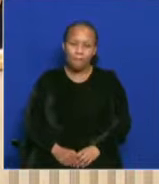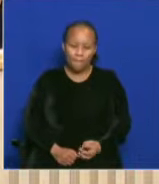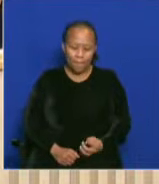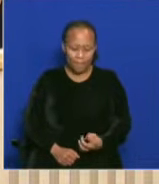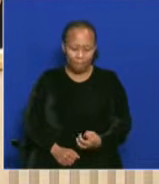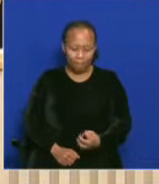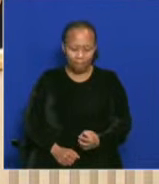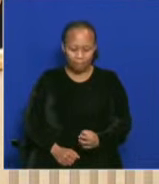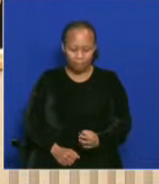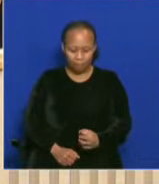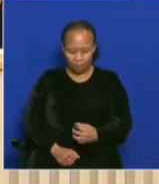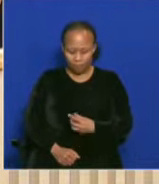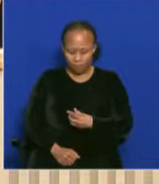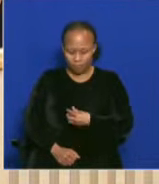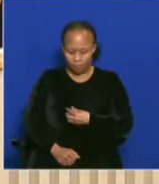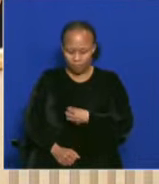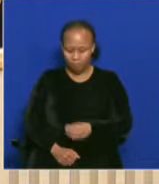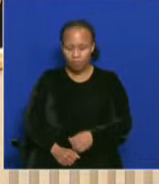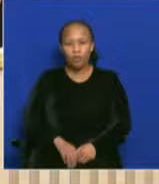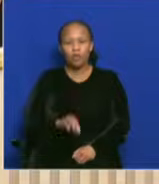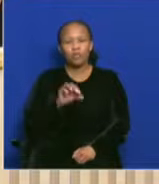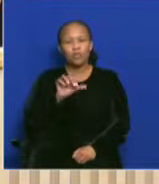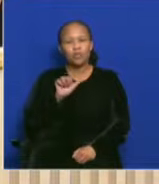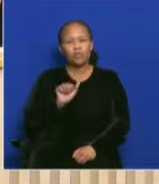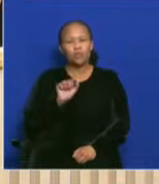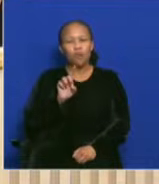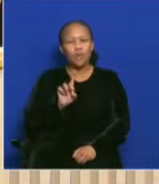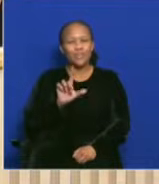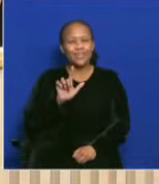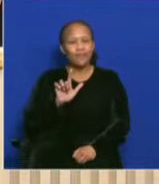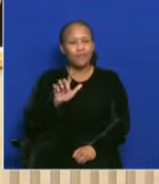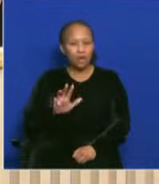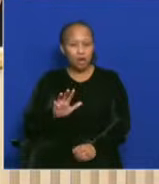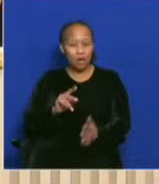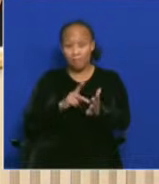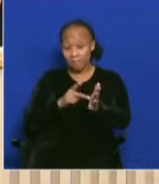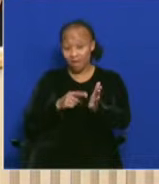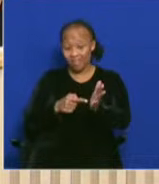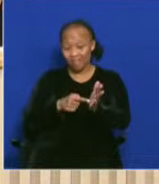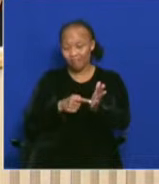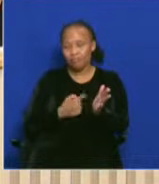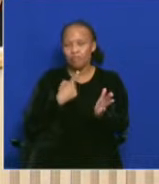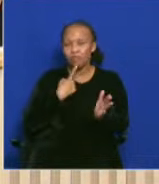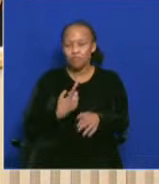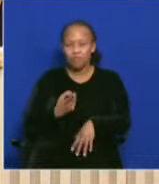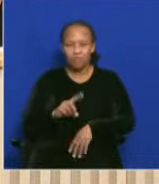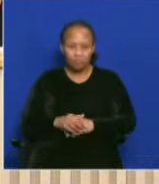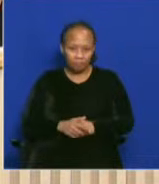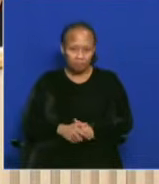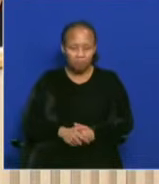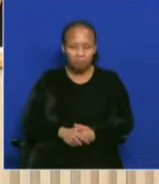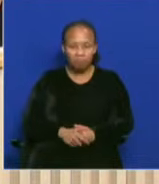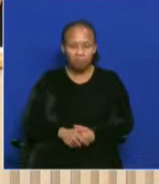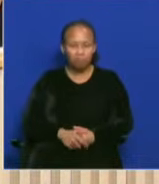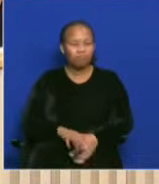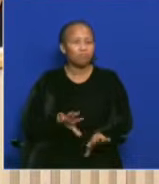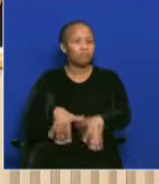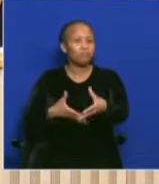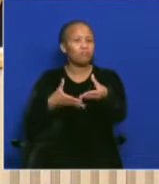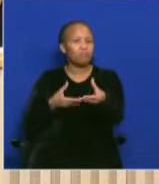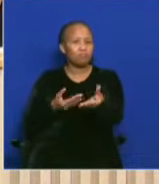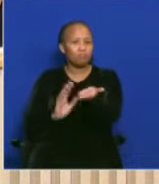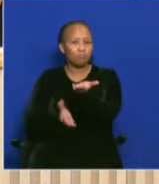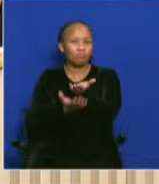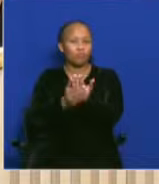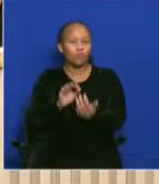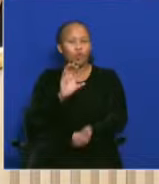on 6179, Mr. Sayed sends a document that's an annexure, OBL